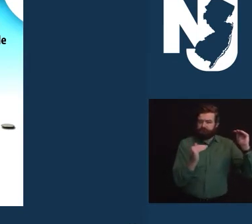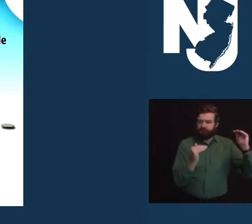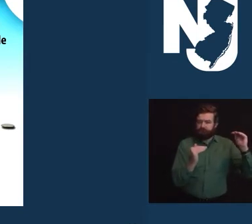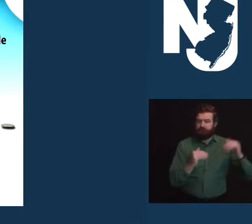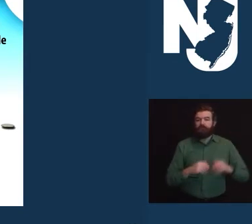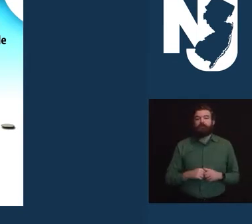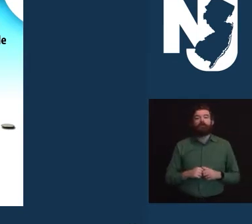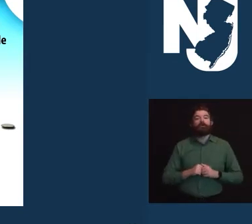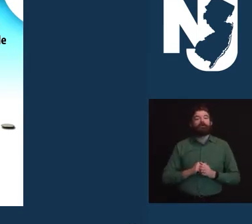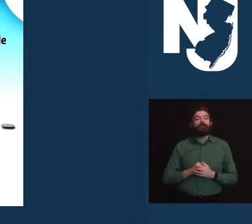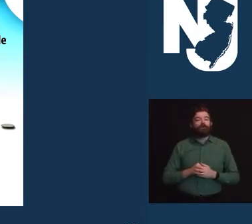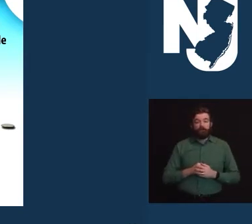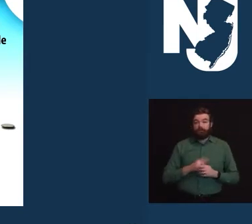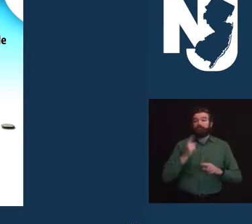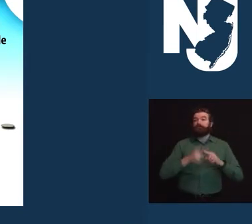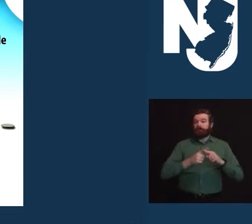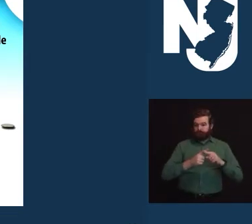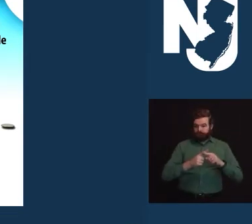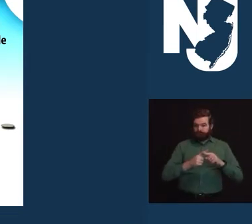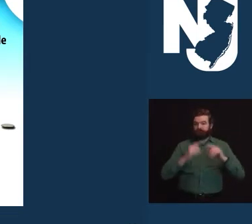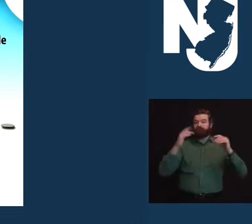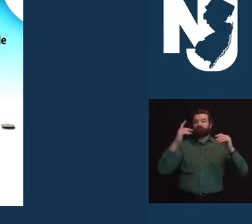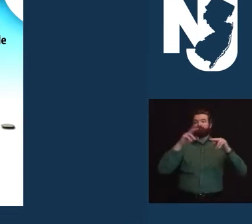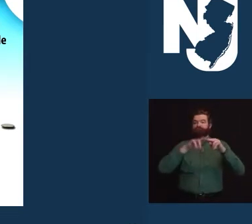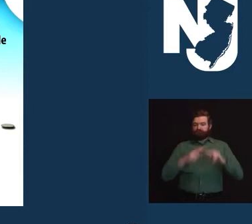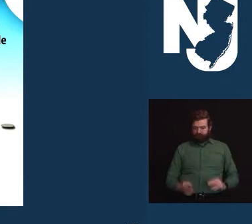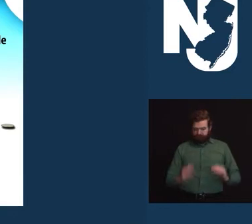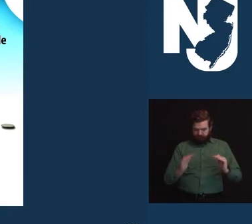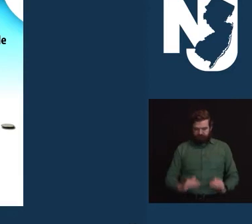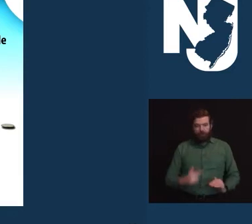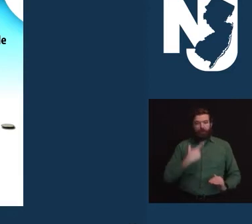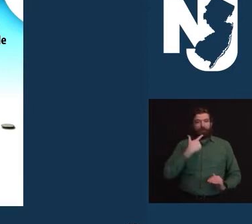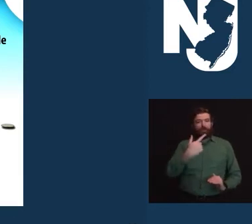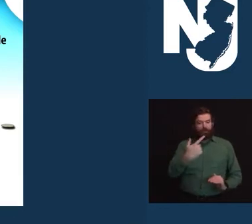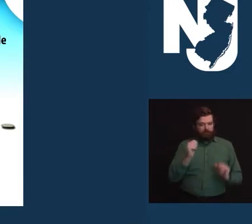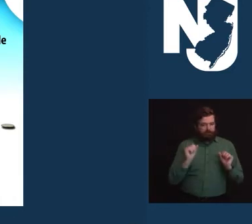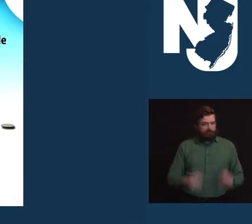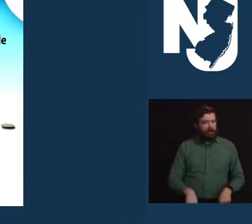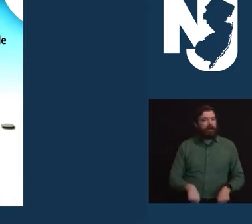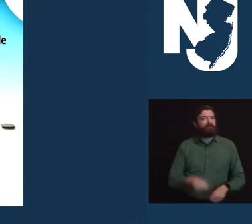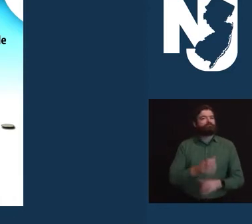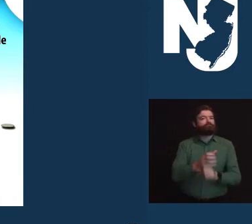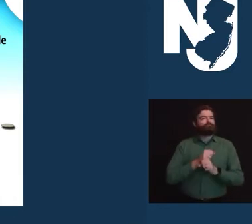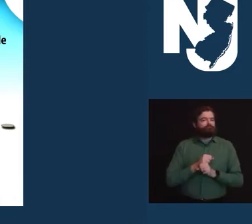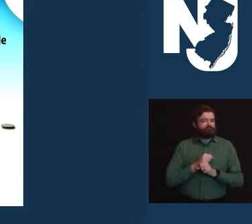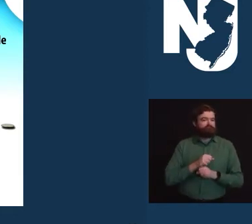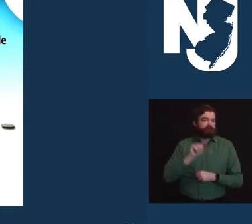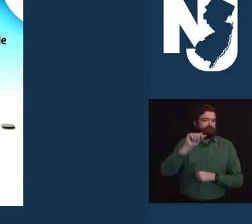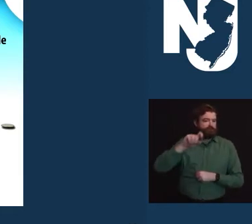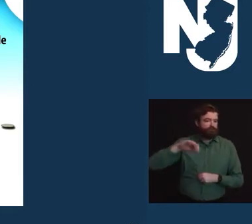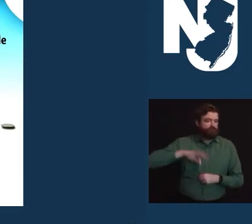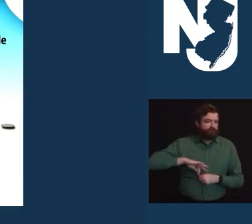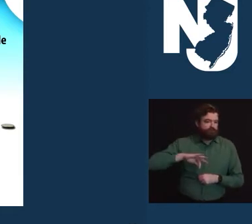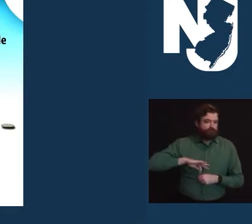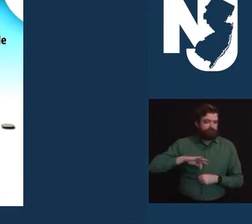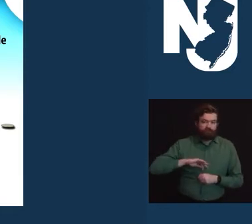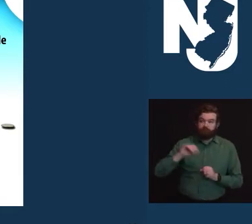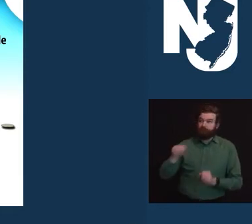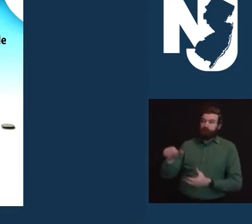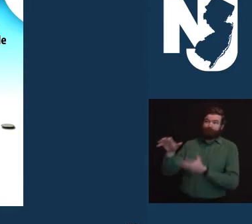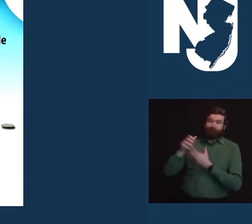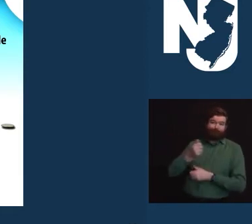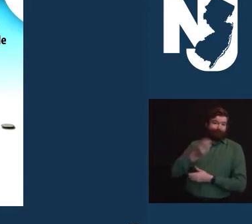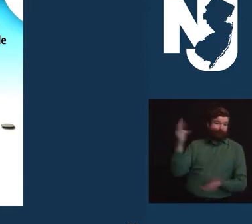get back anywhere from several hundred to several $1,000s from the state credit alone, and that's in addition to the